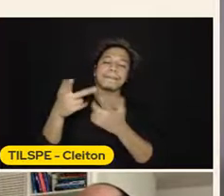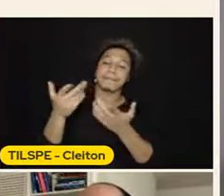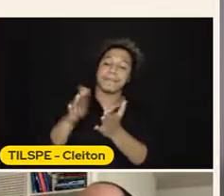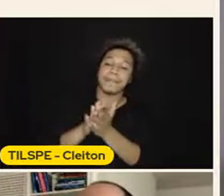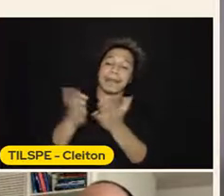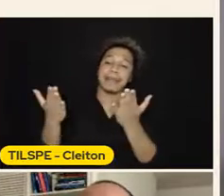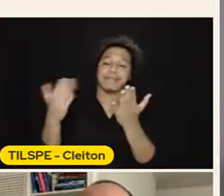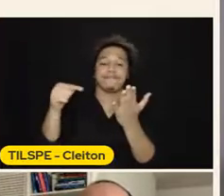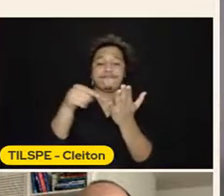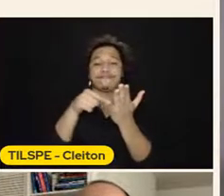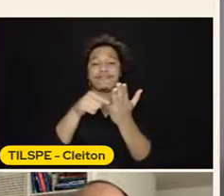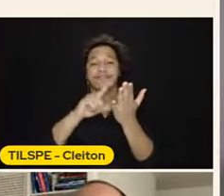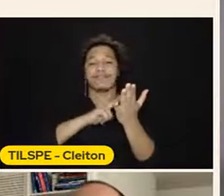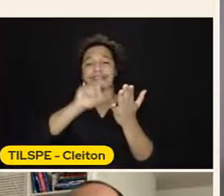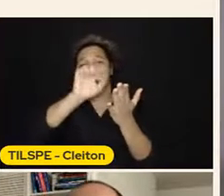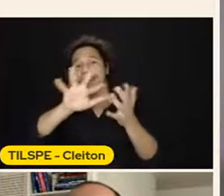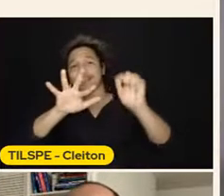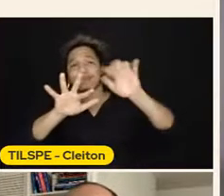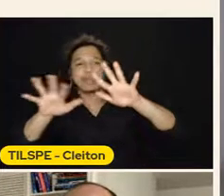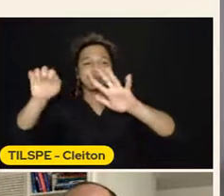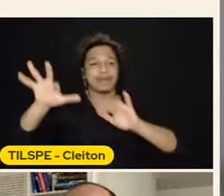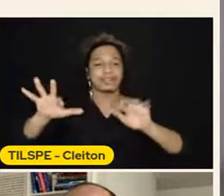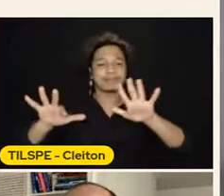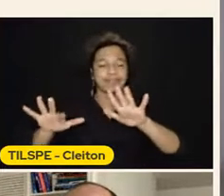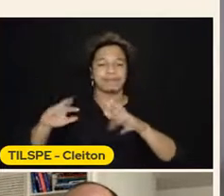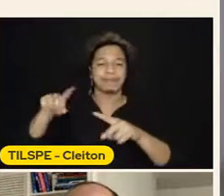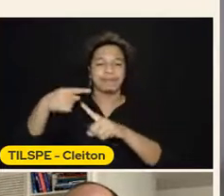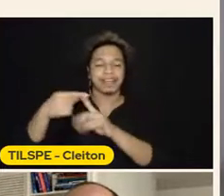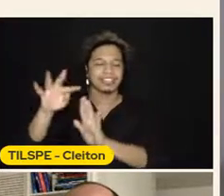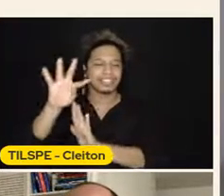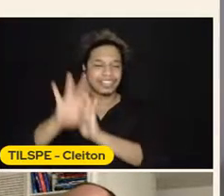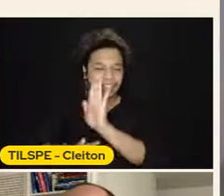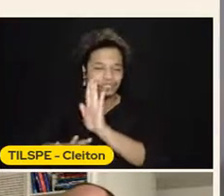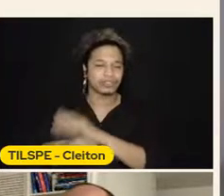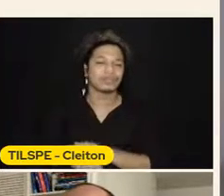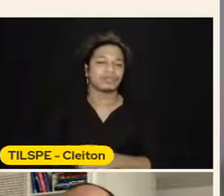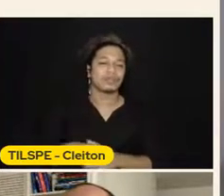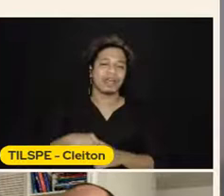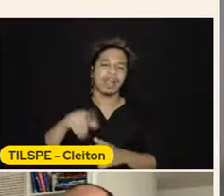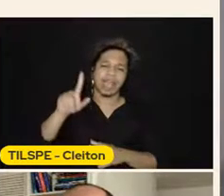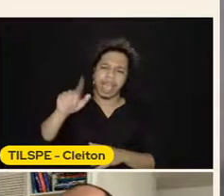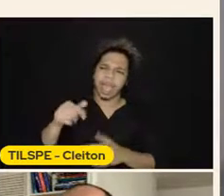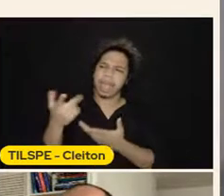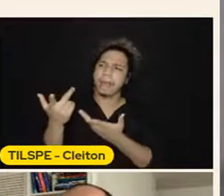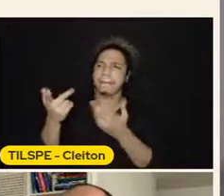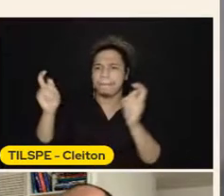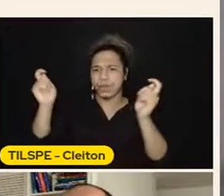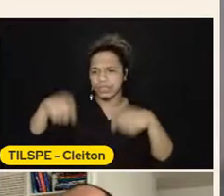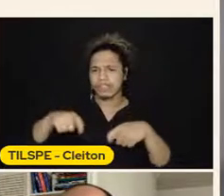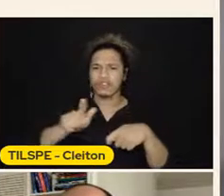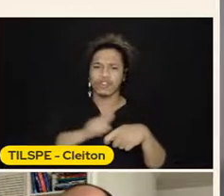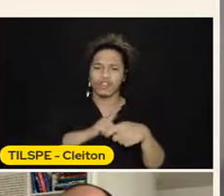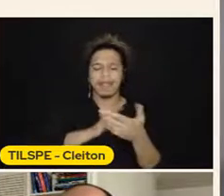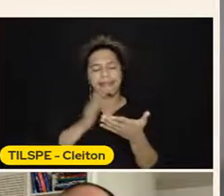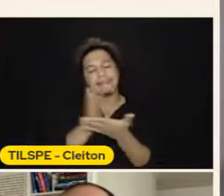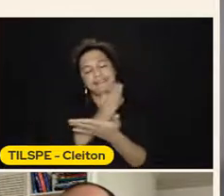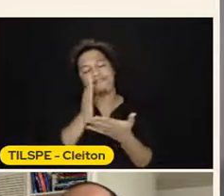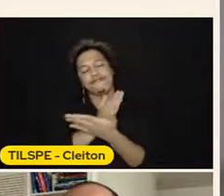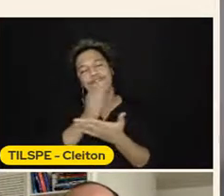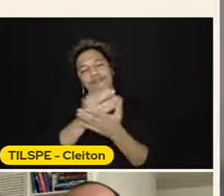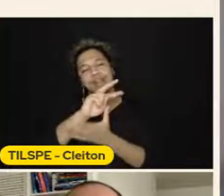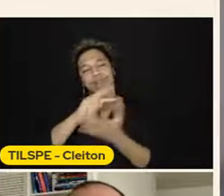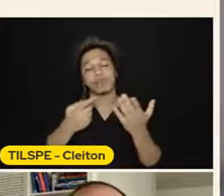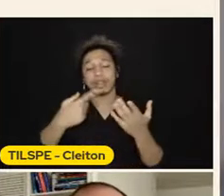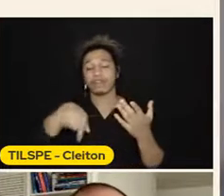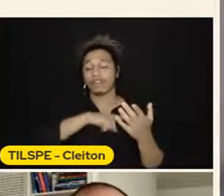is bringing to our classrooms bilingual books, because we will be teaching English,